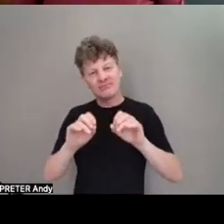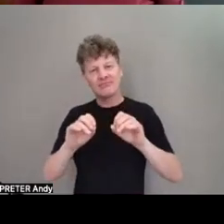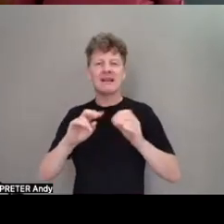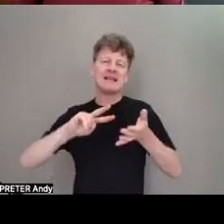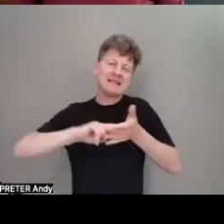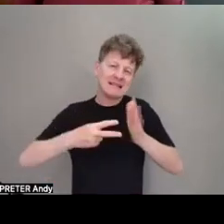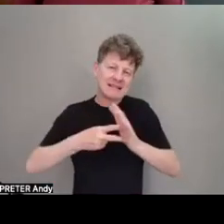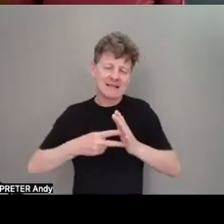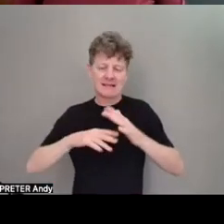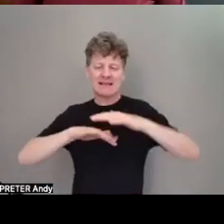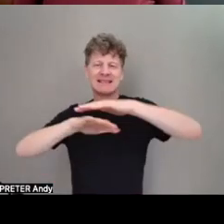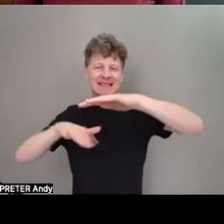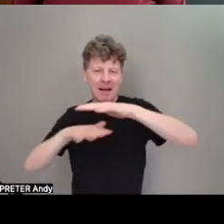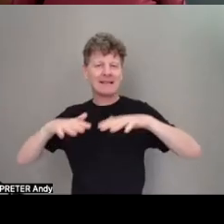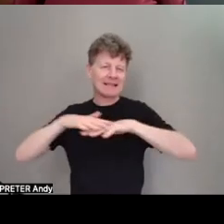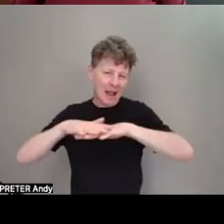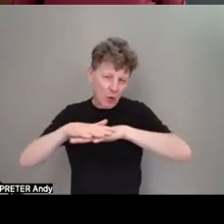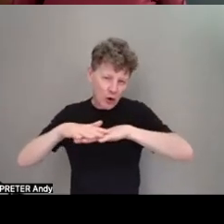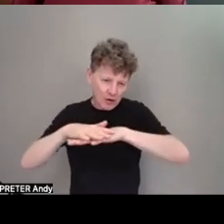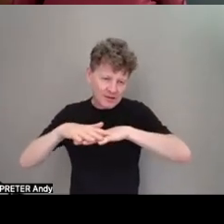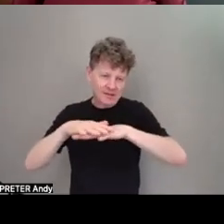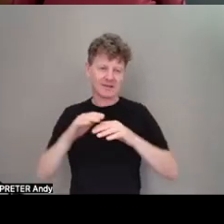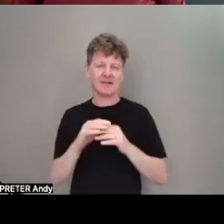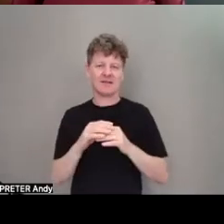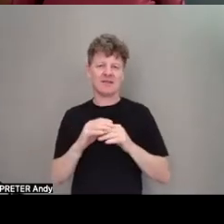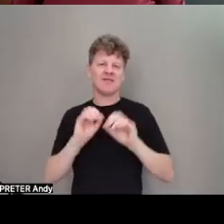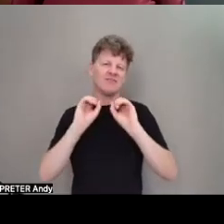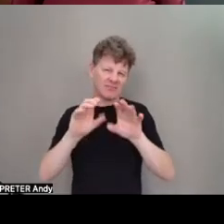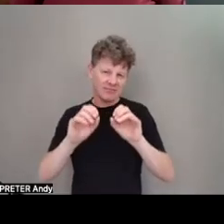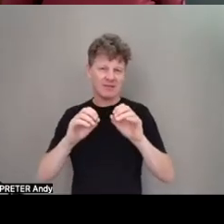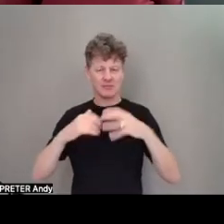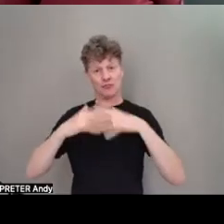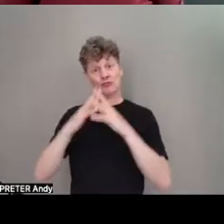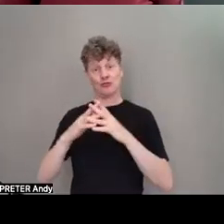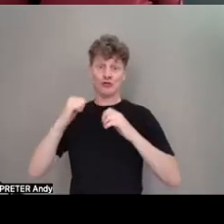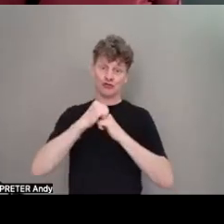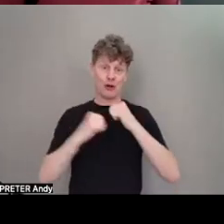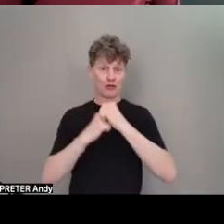and the kind of structure of networks that has been